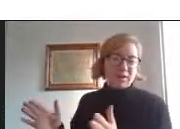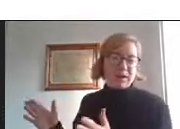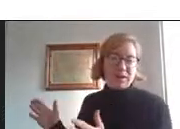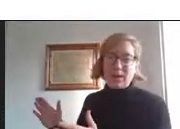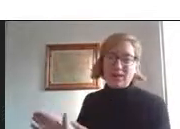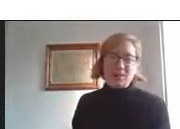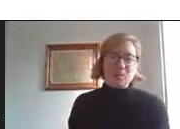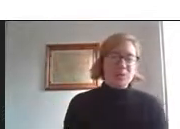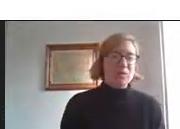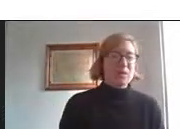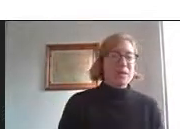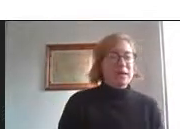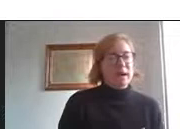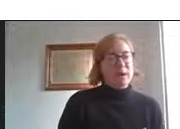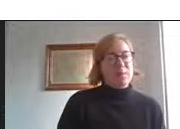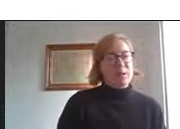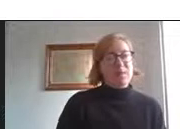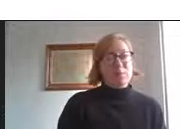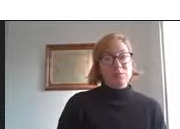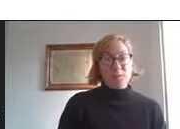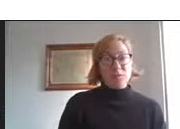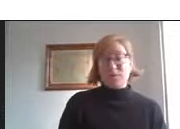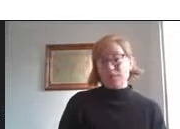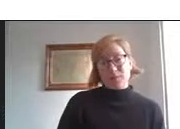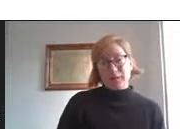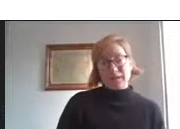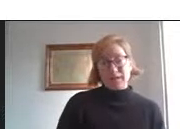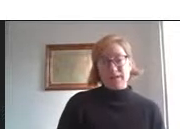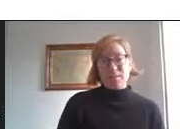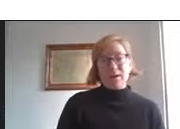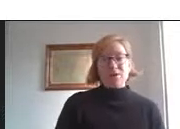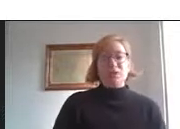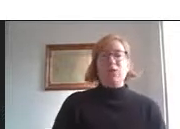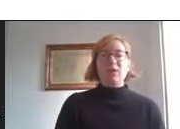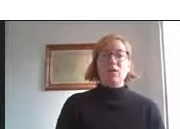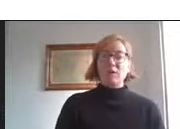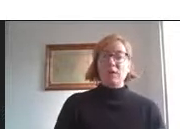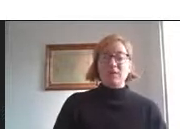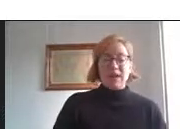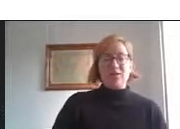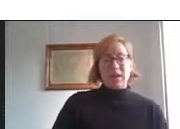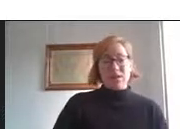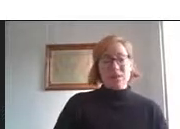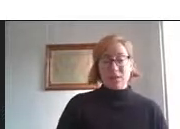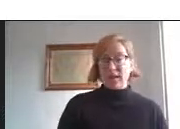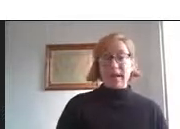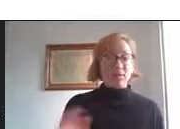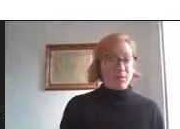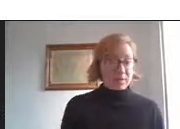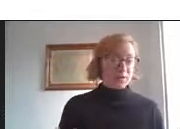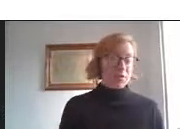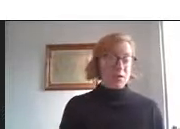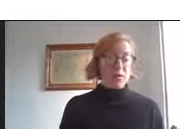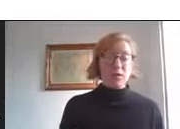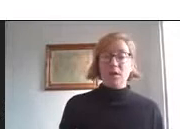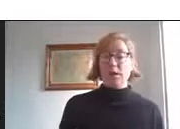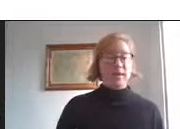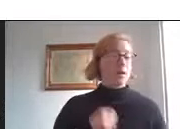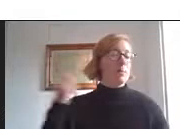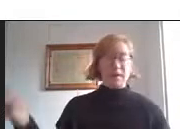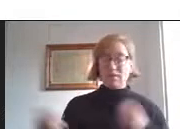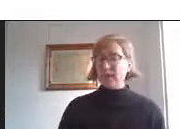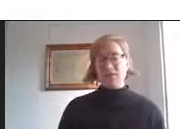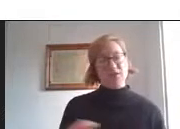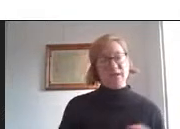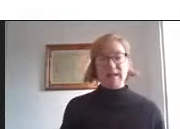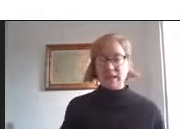to gradually fade away the support. Giving them jobs and responsibilities, so making sure they're not kind of left out, that they have things to do. You know,